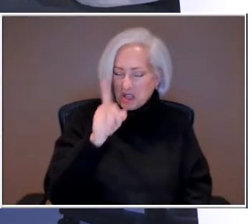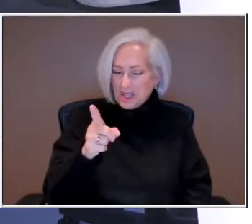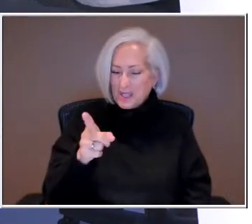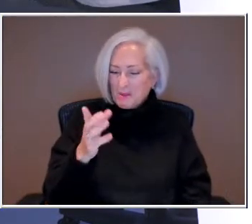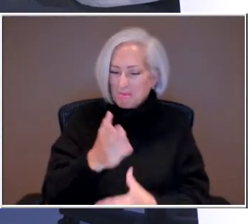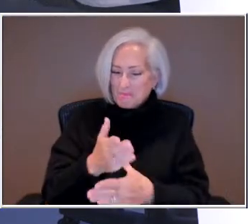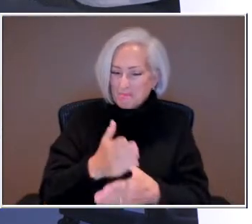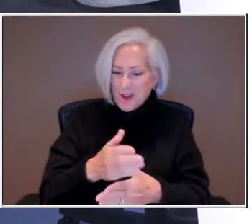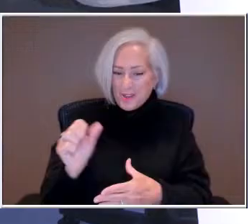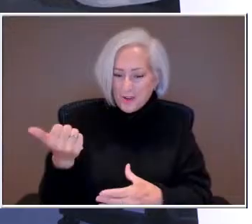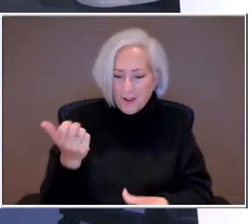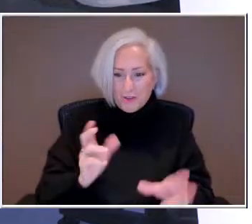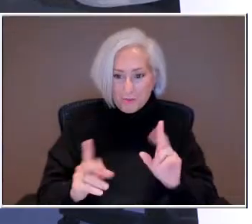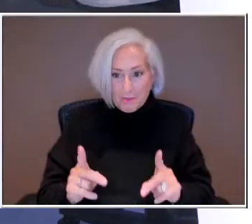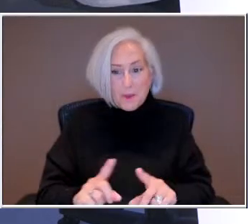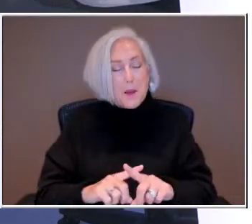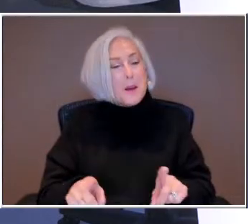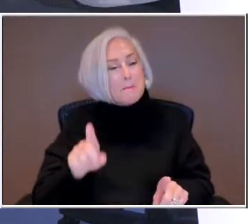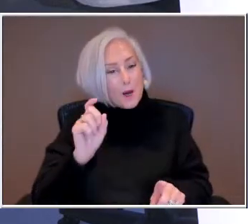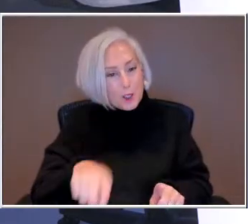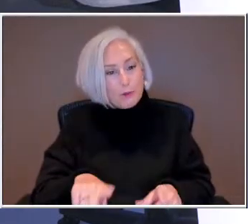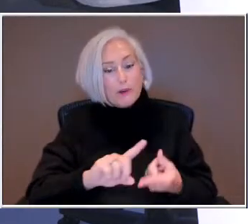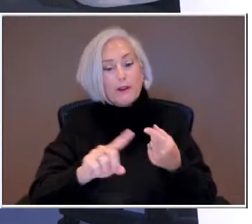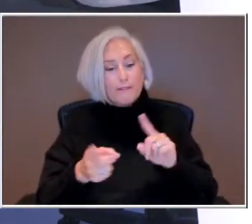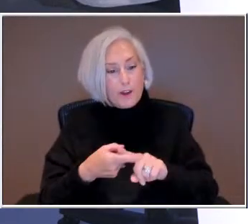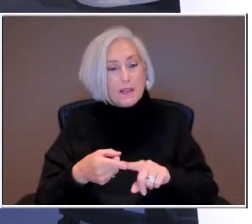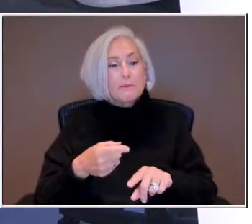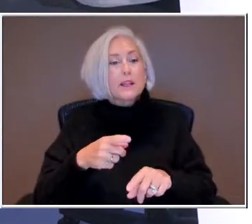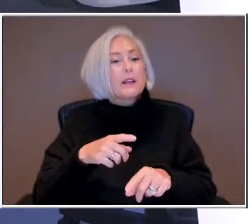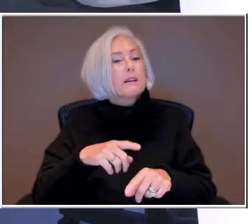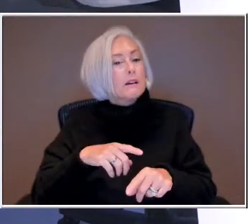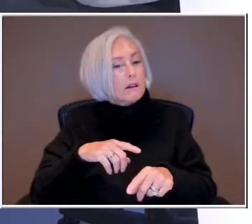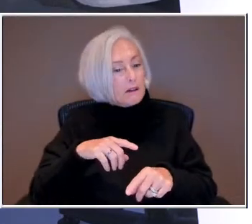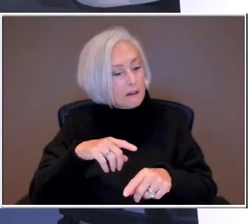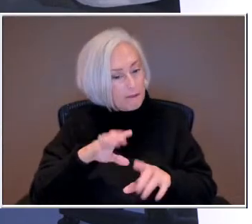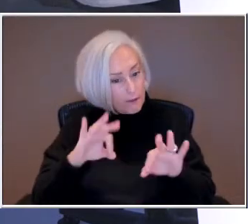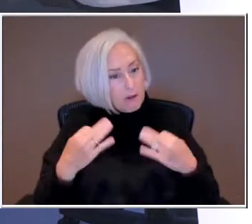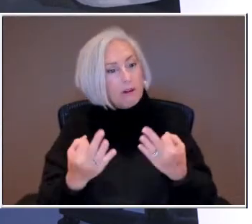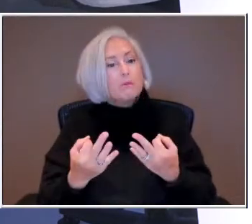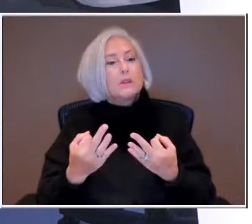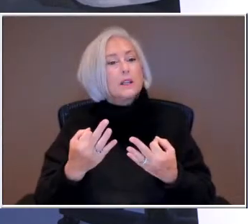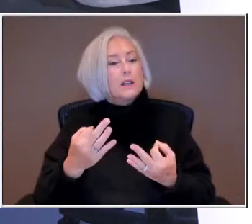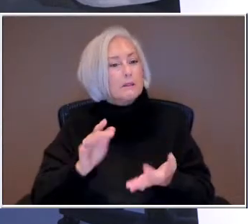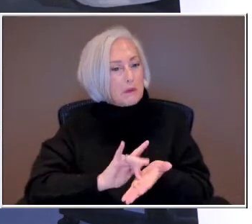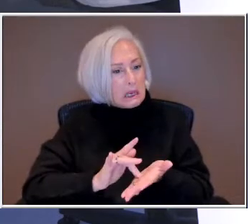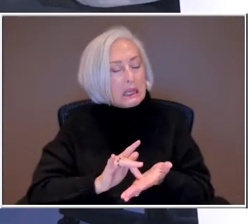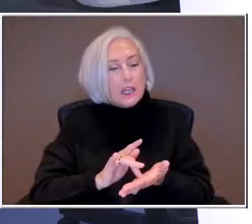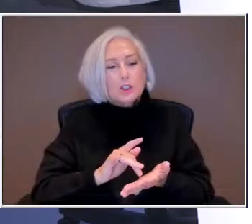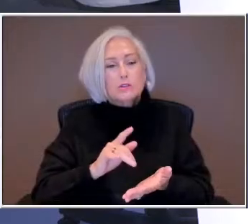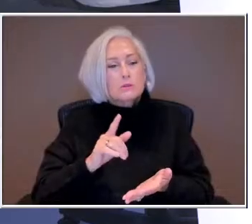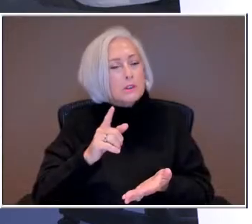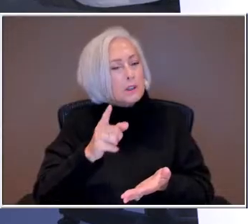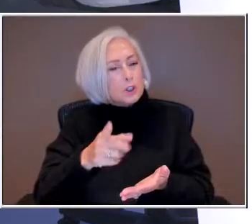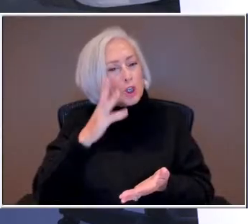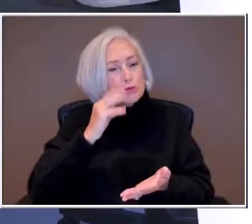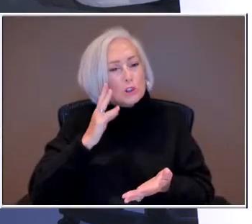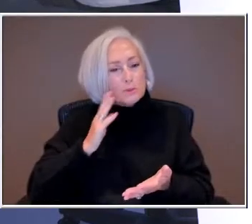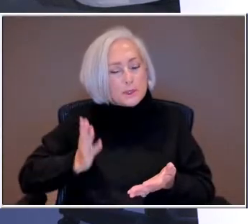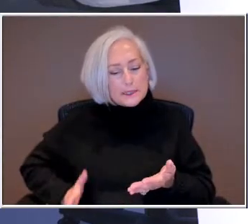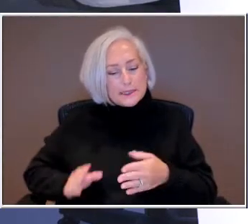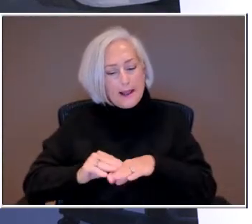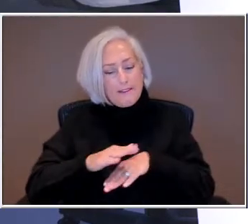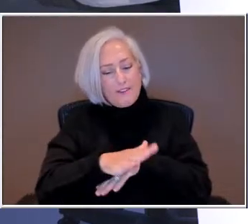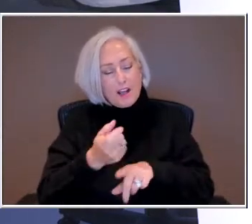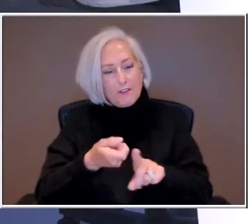also depending on medications and treatments during this time. Were there side effects to these treatments for you? If so,